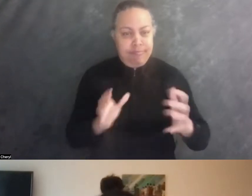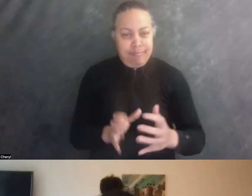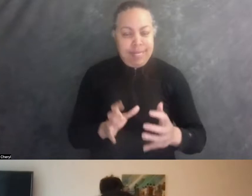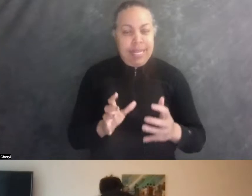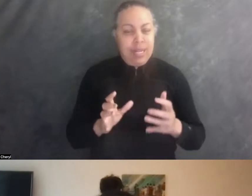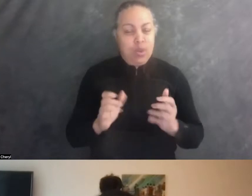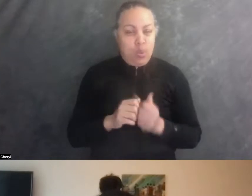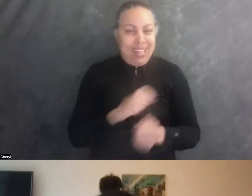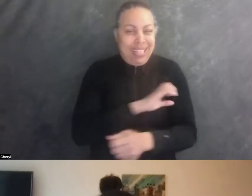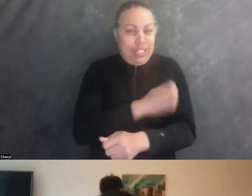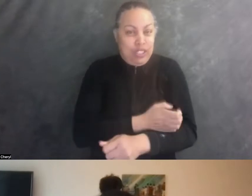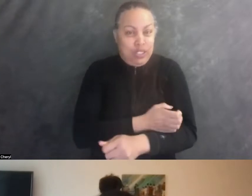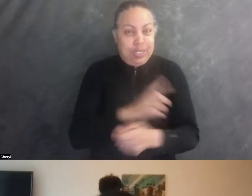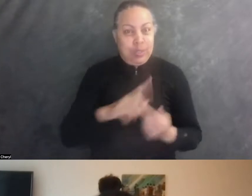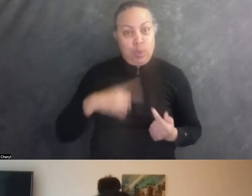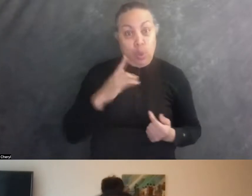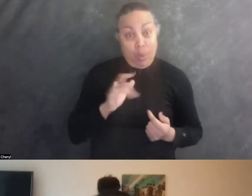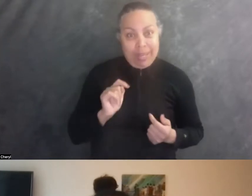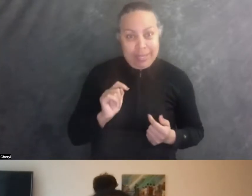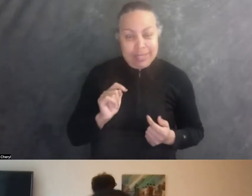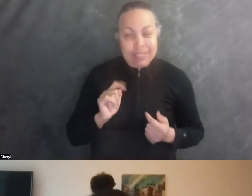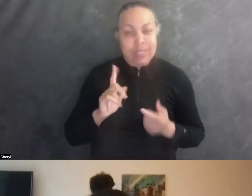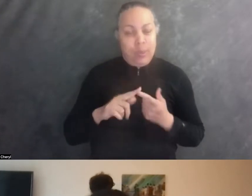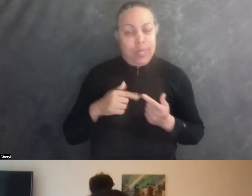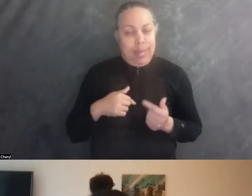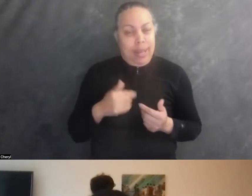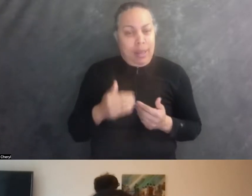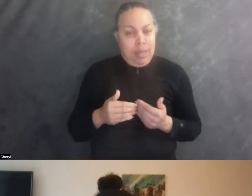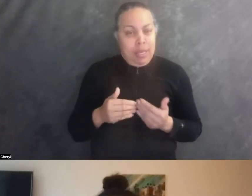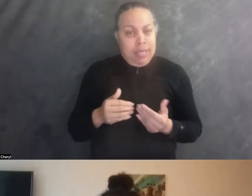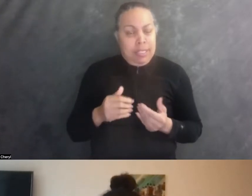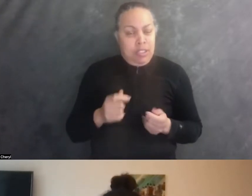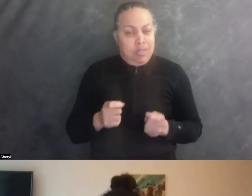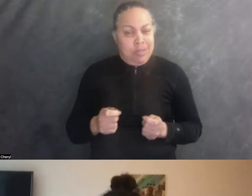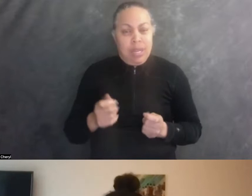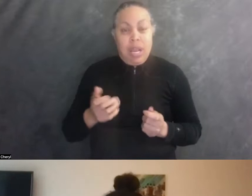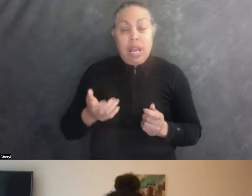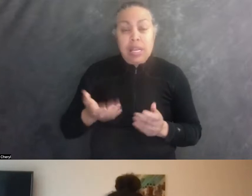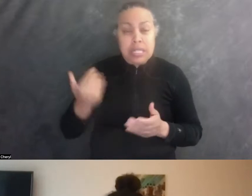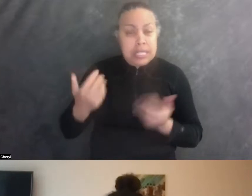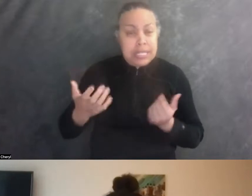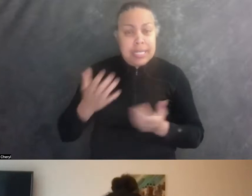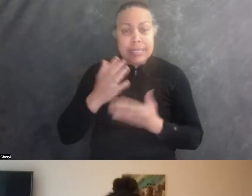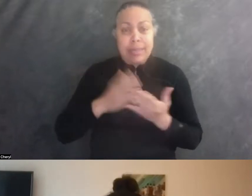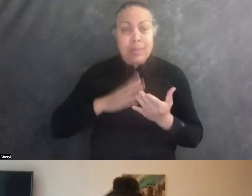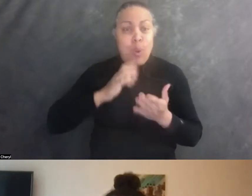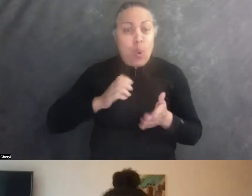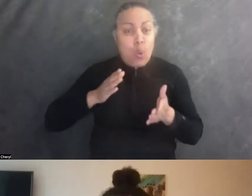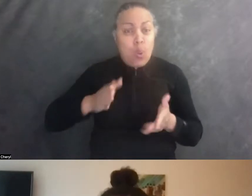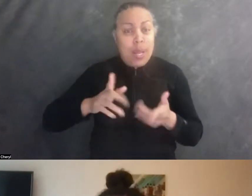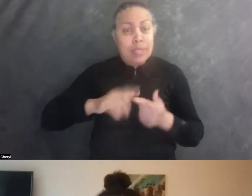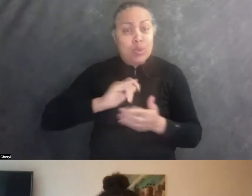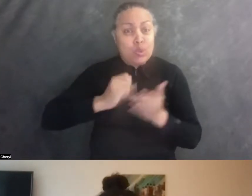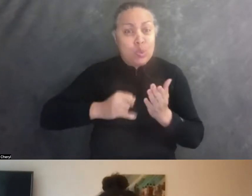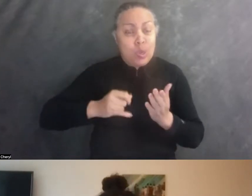energy. And so as I've continued, I'm shedding old ways of engaging and trying to bring on